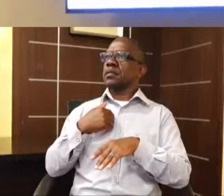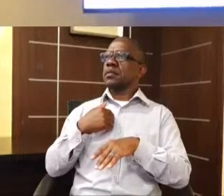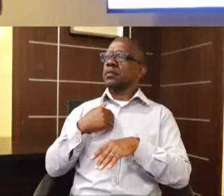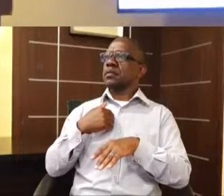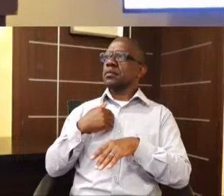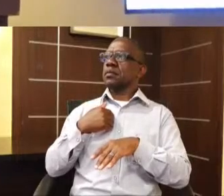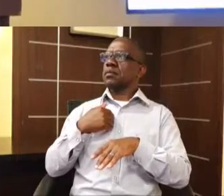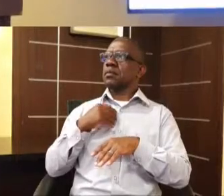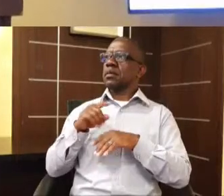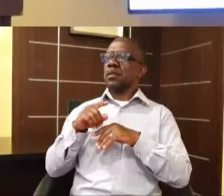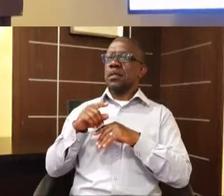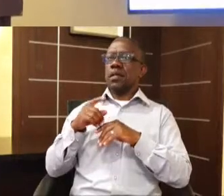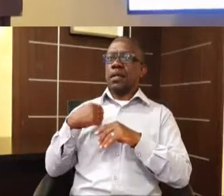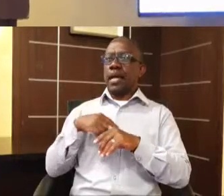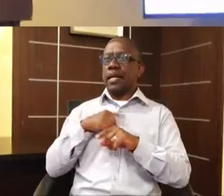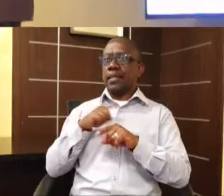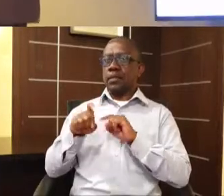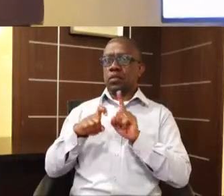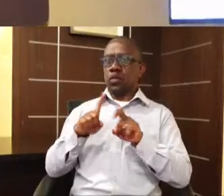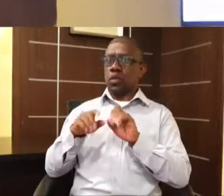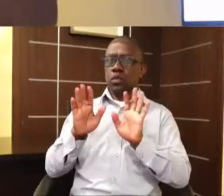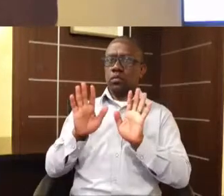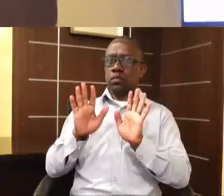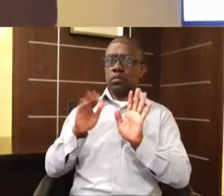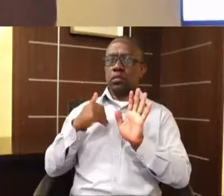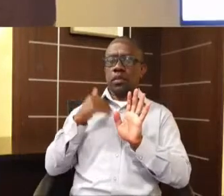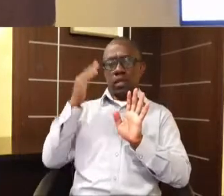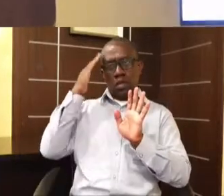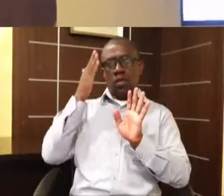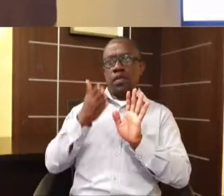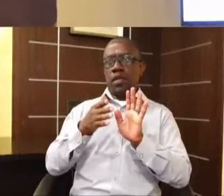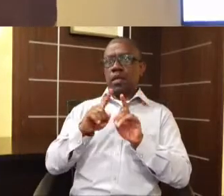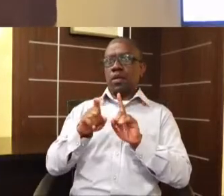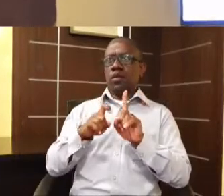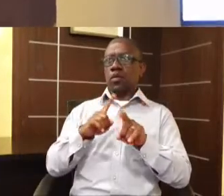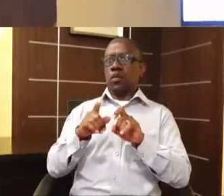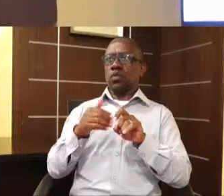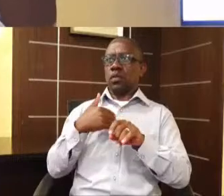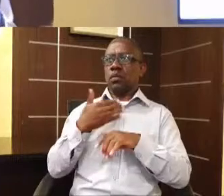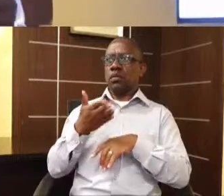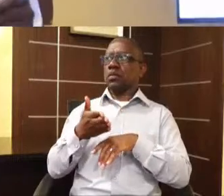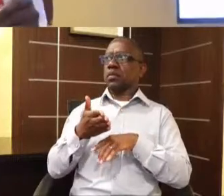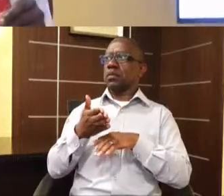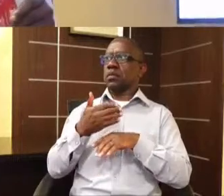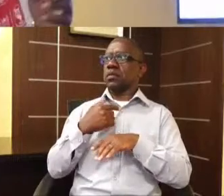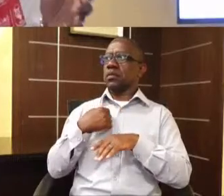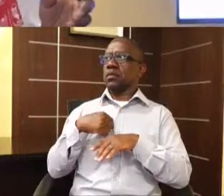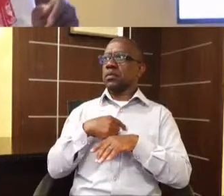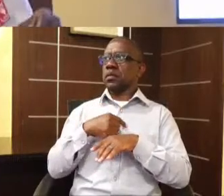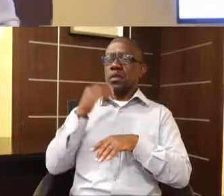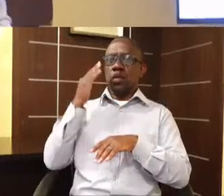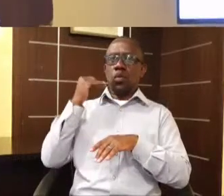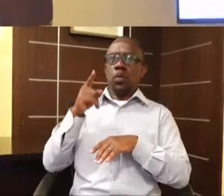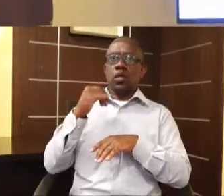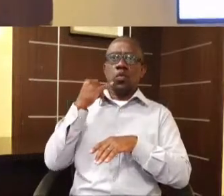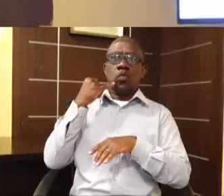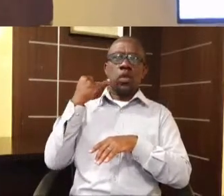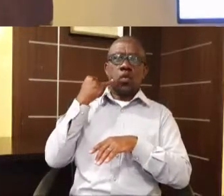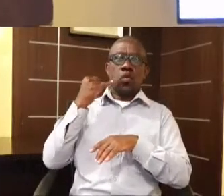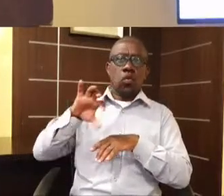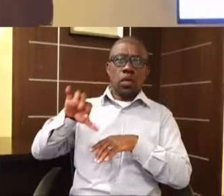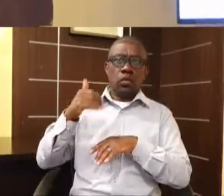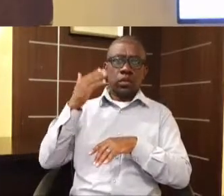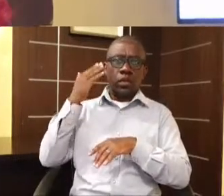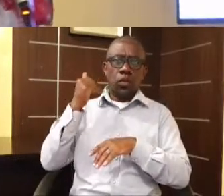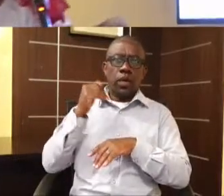will not go to Q&A because I know they are there, the Q&A. Why you decided to go to Nakuru County and